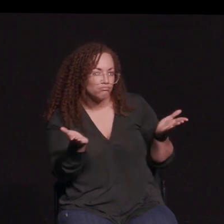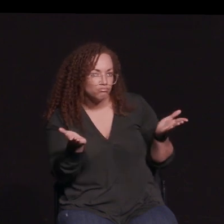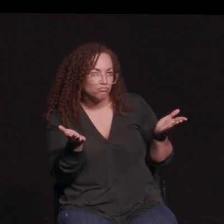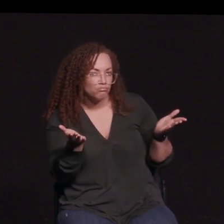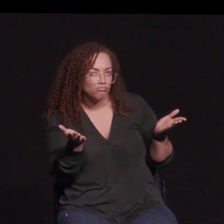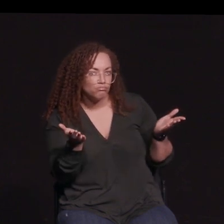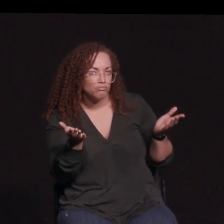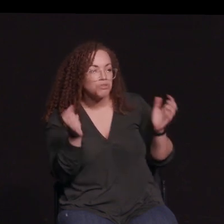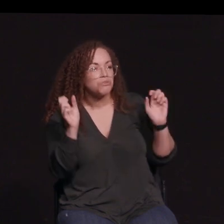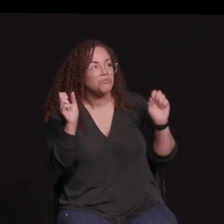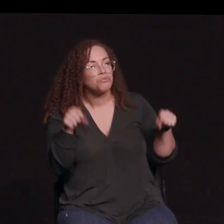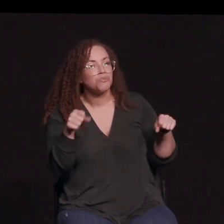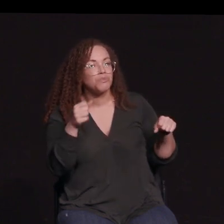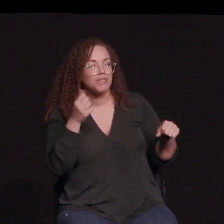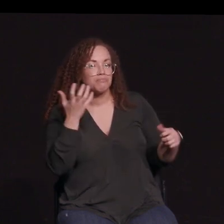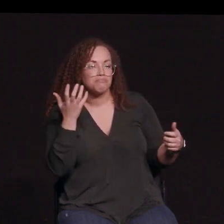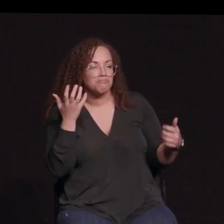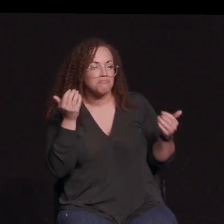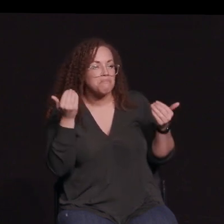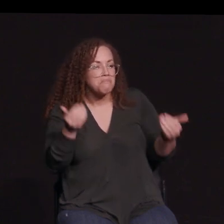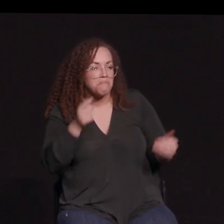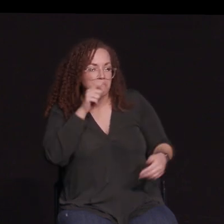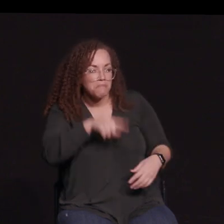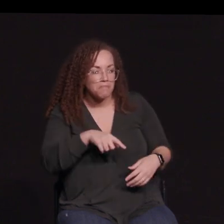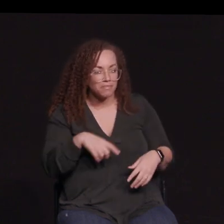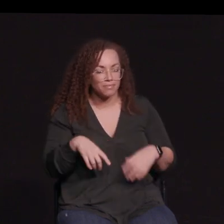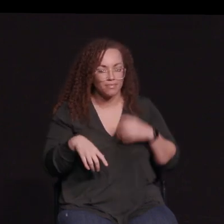You can call it out.